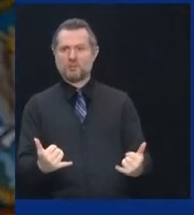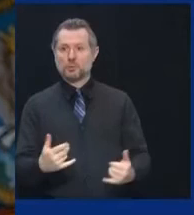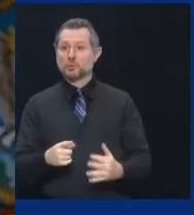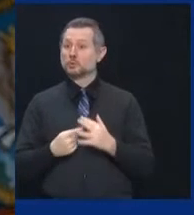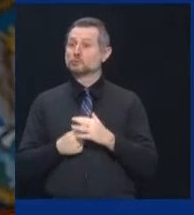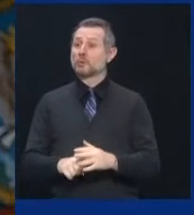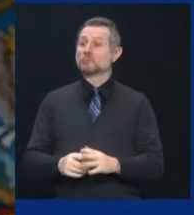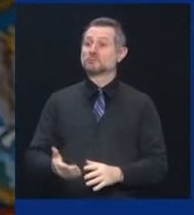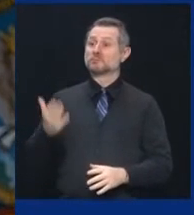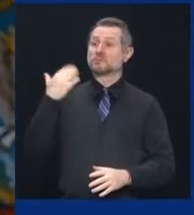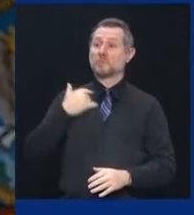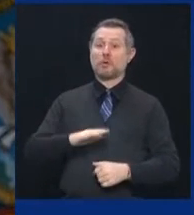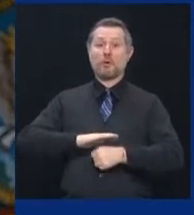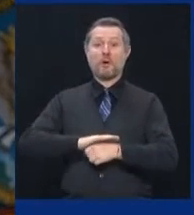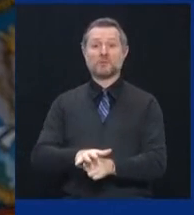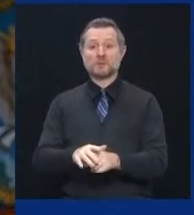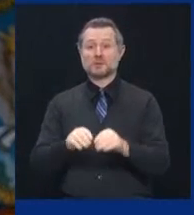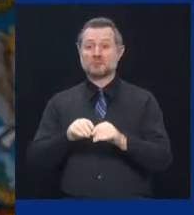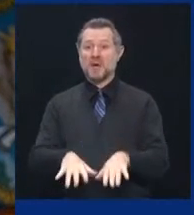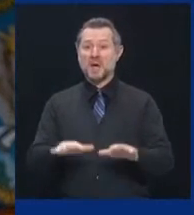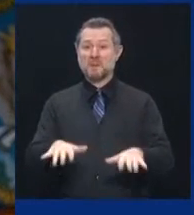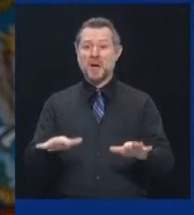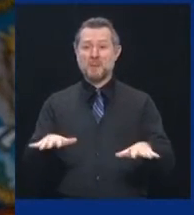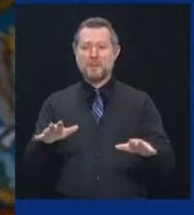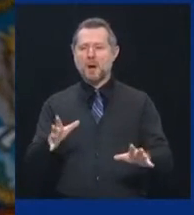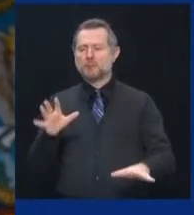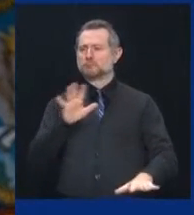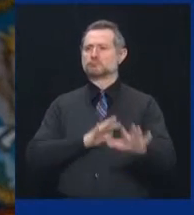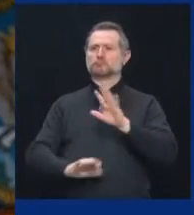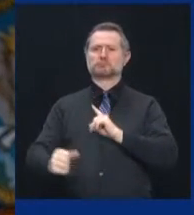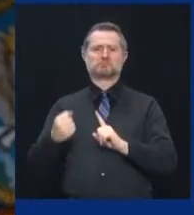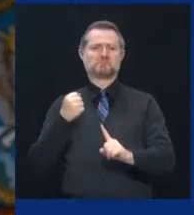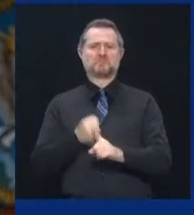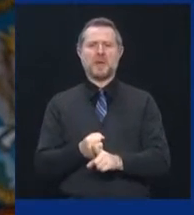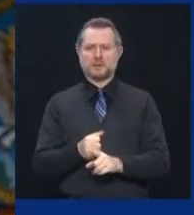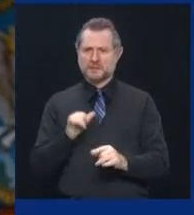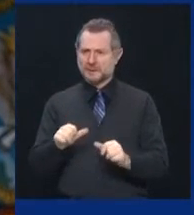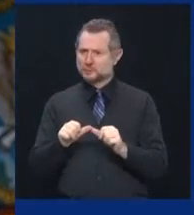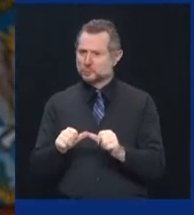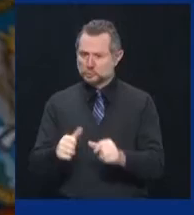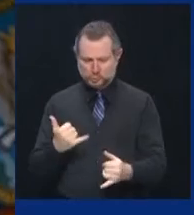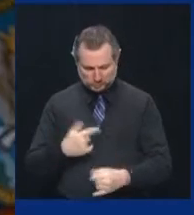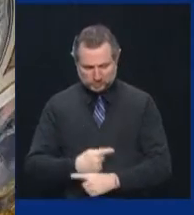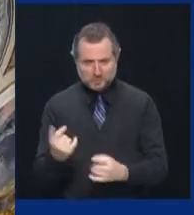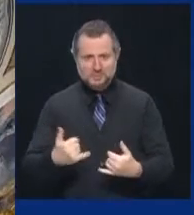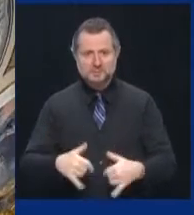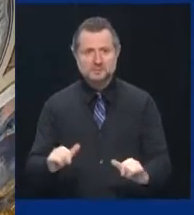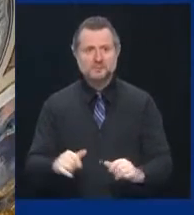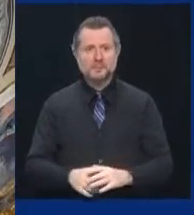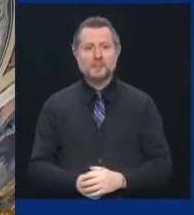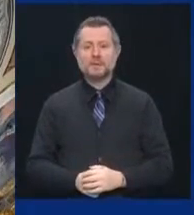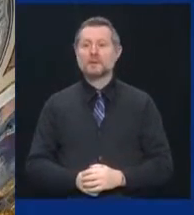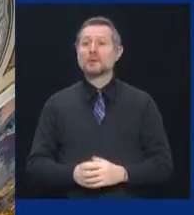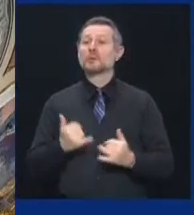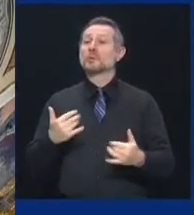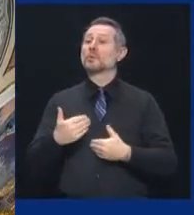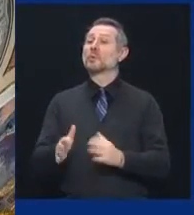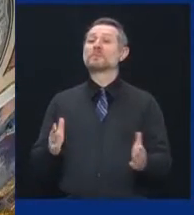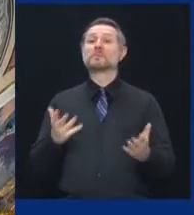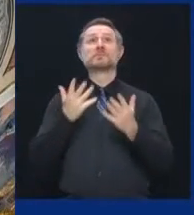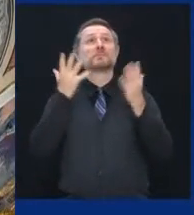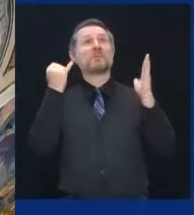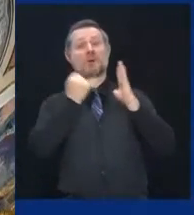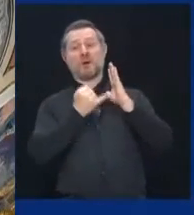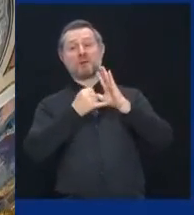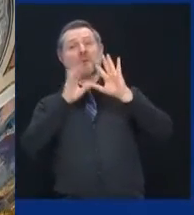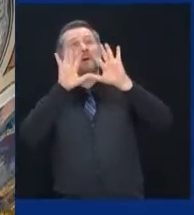COVID virus, and a war that continues today. The artwork in this room reminds us that we have